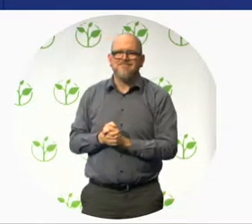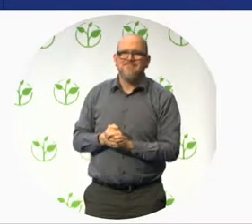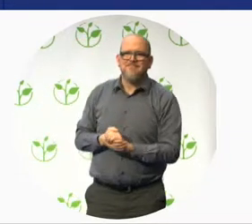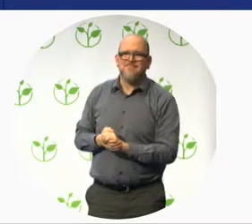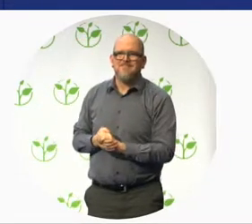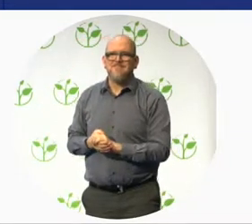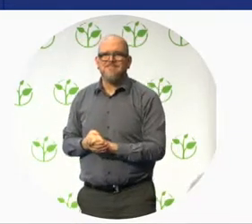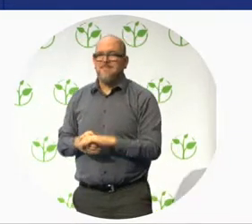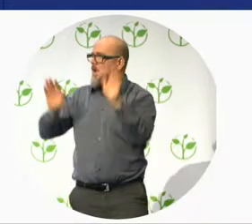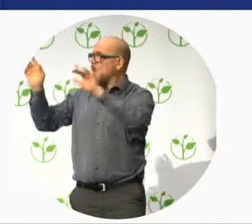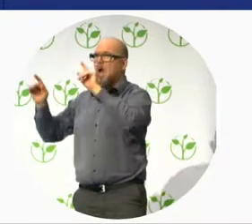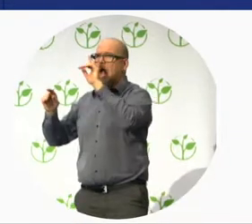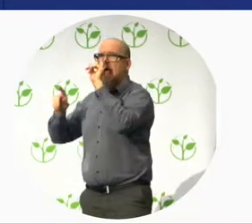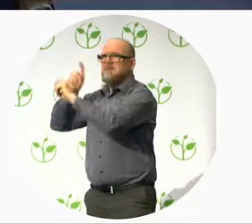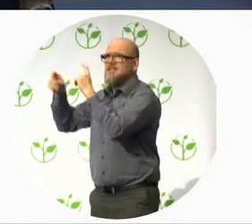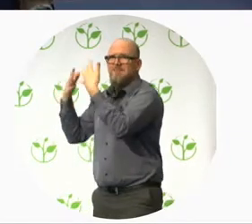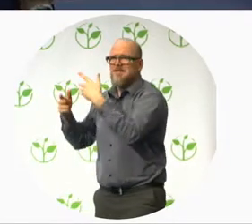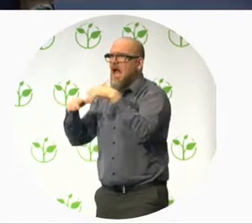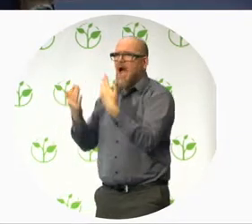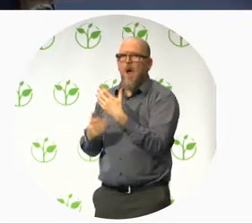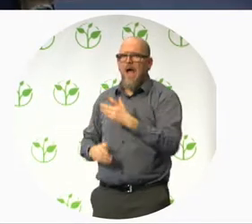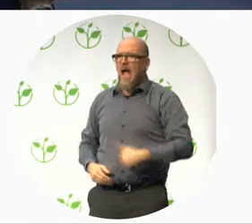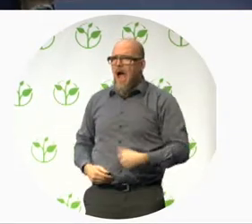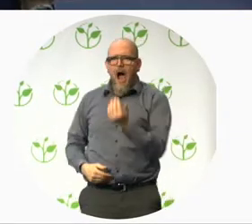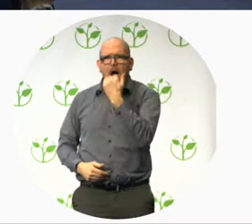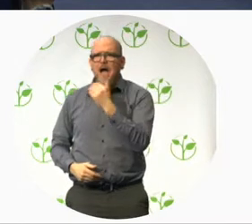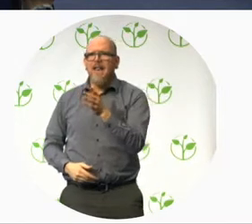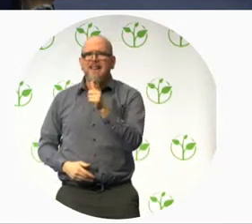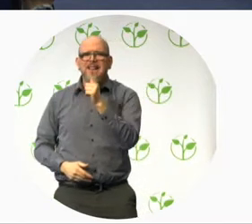Okay, I think we'll go to the next round of presentations, if we may.